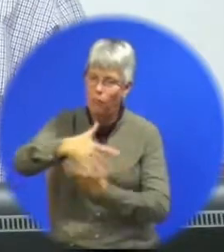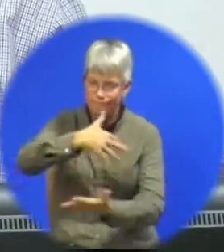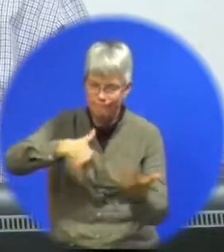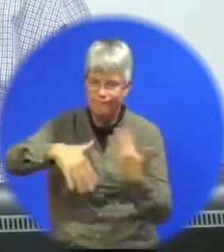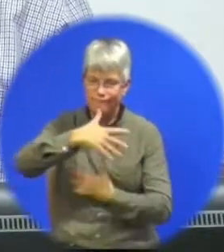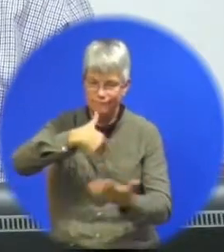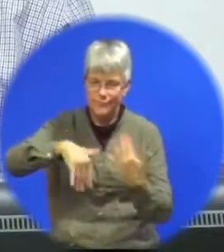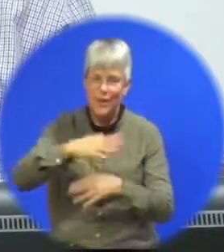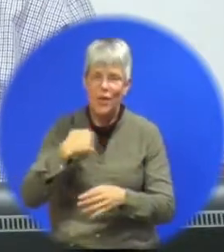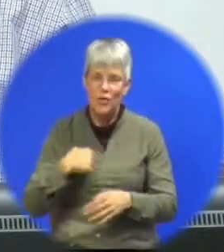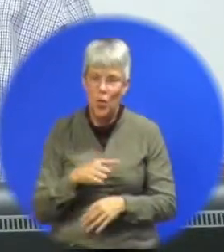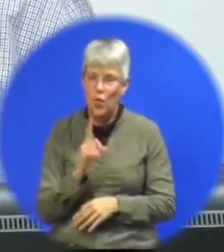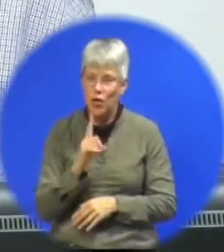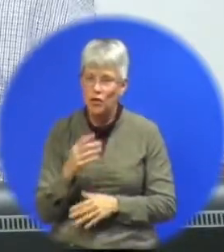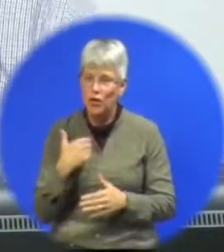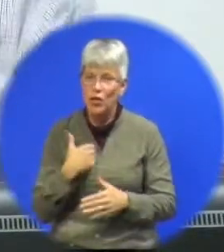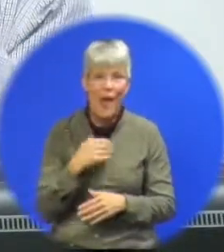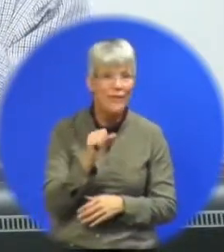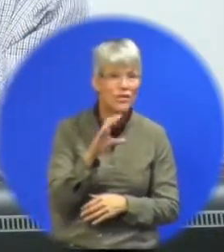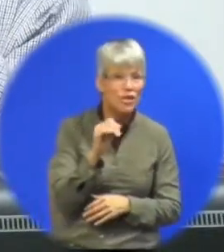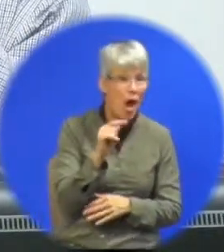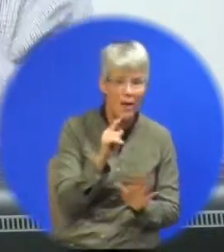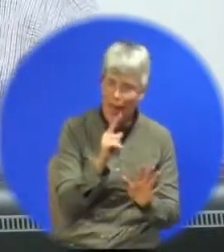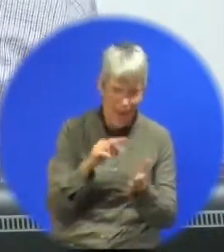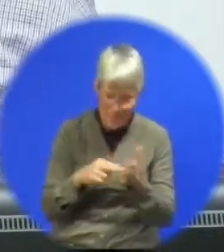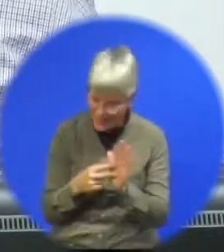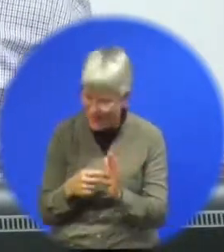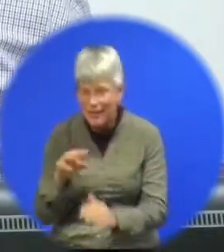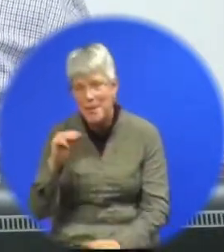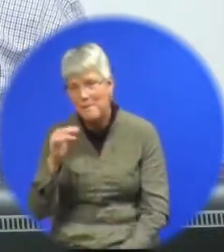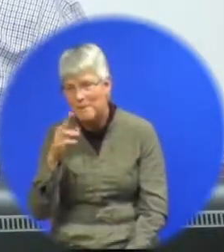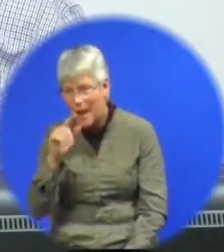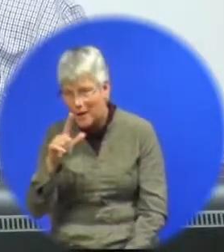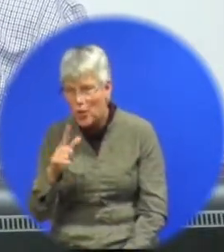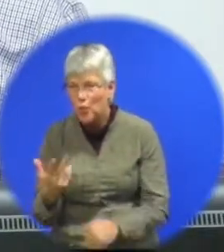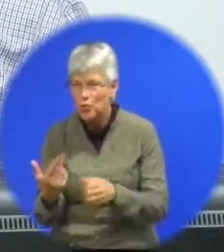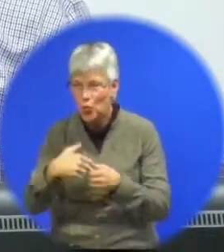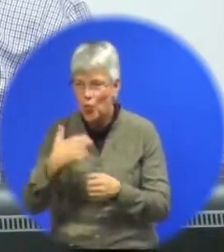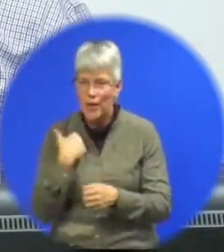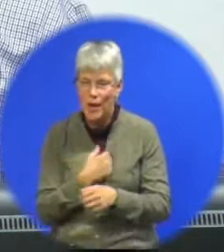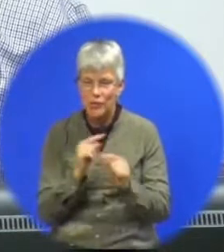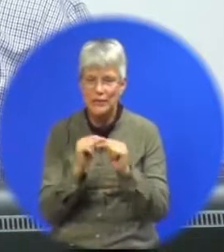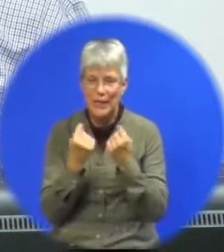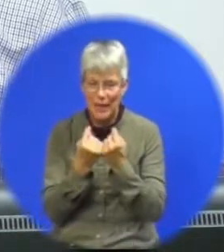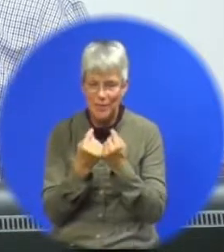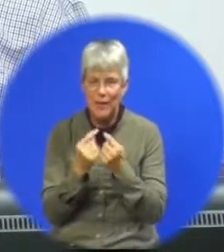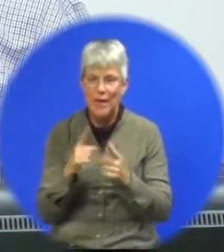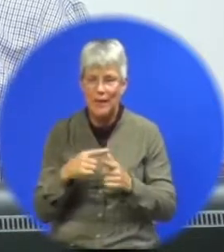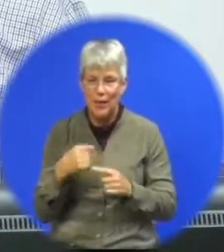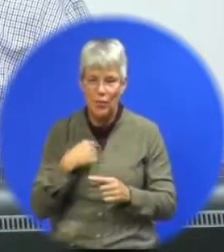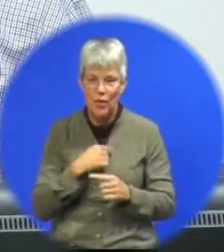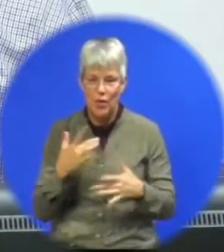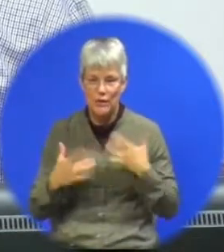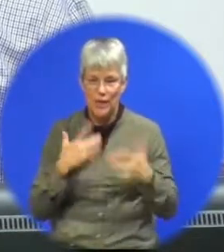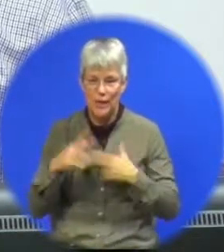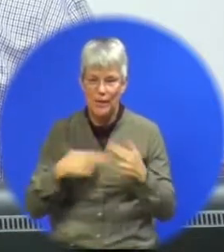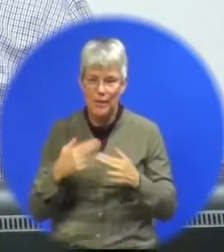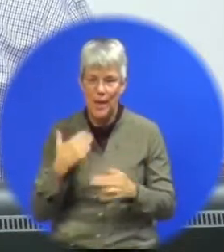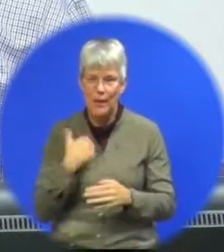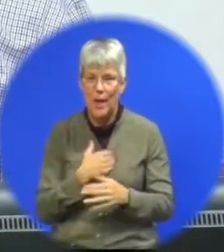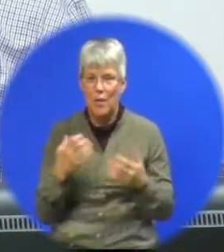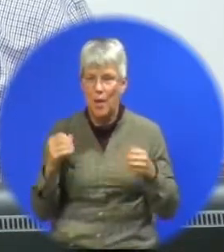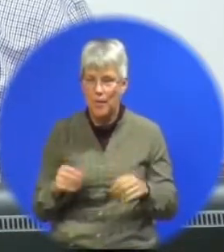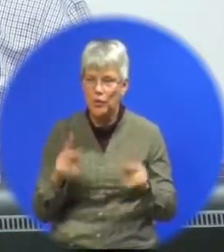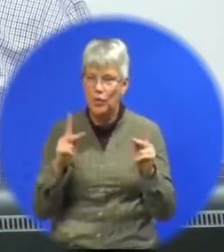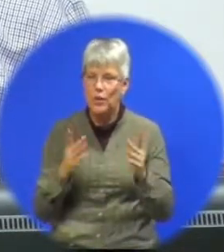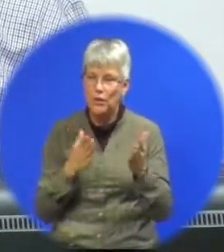having Michael join the team and excited about our opportunity to serve alongside